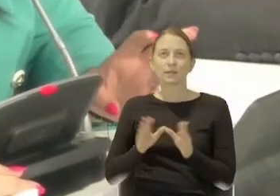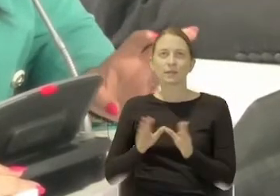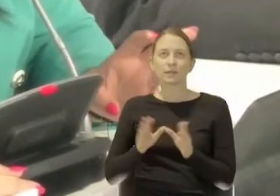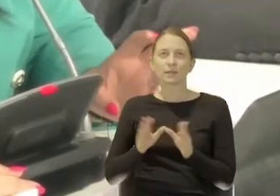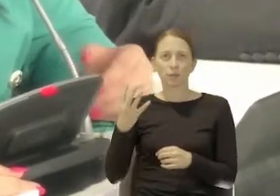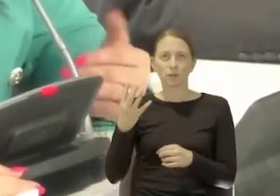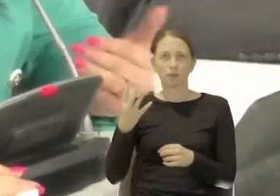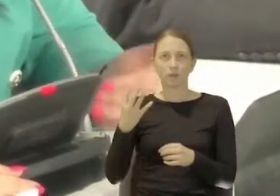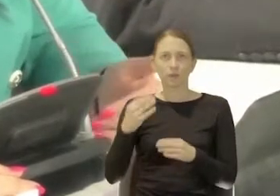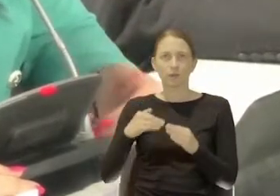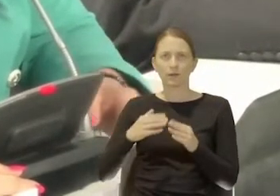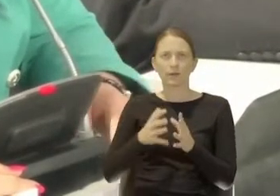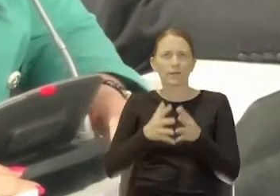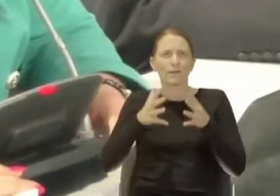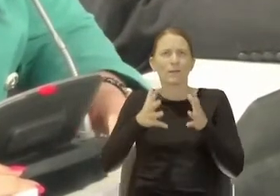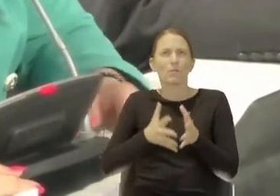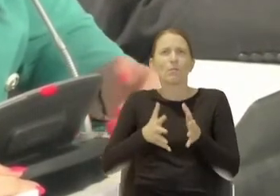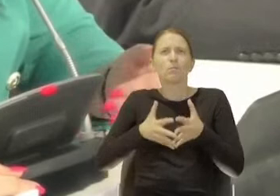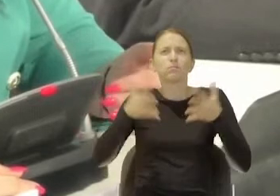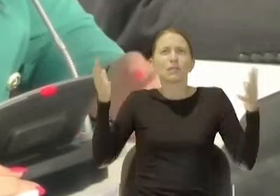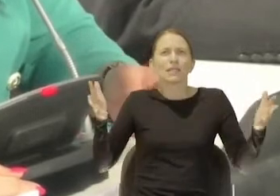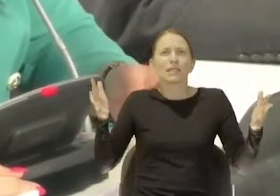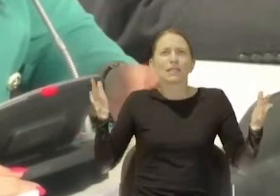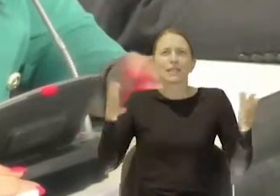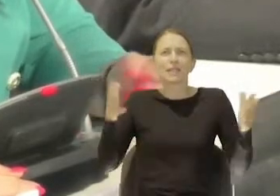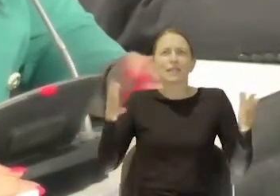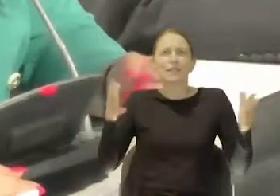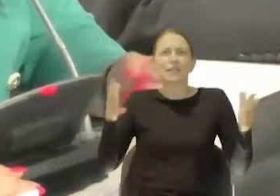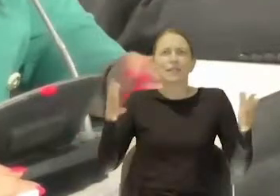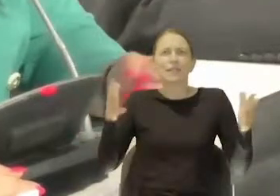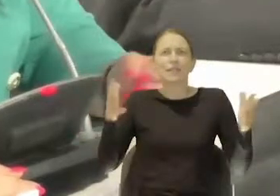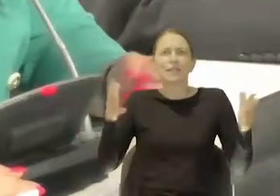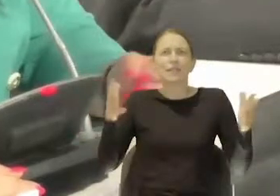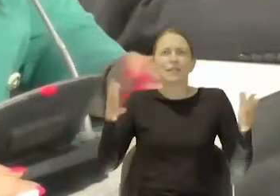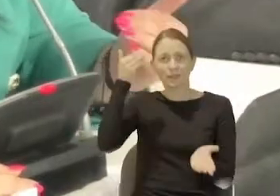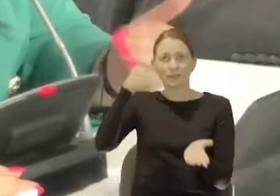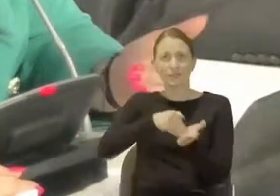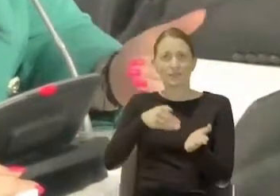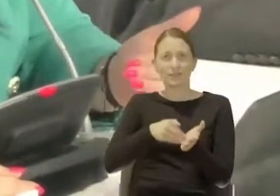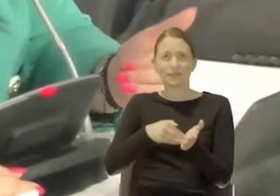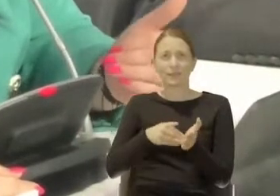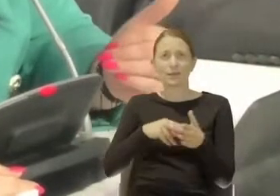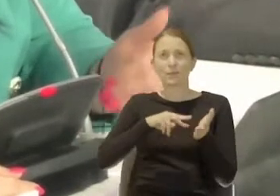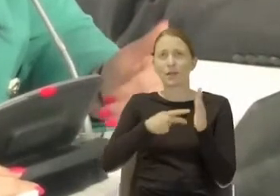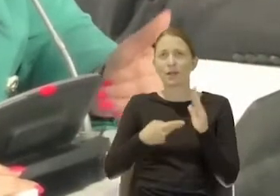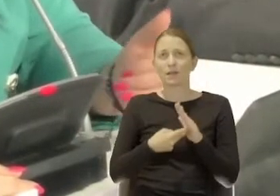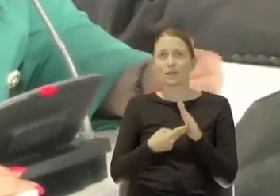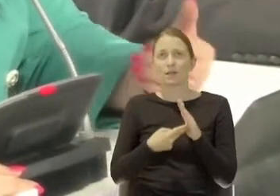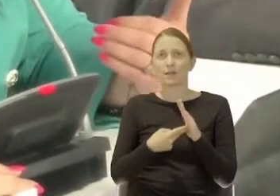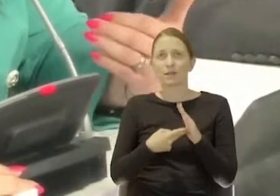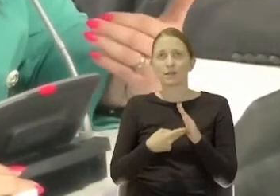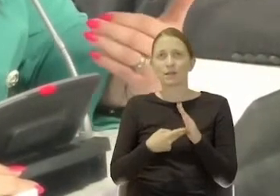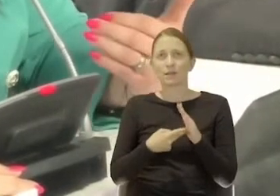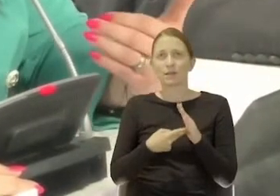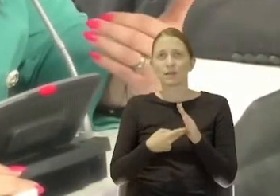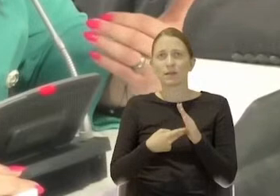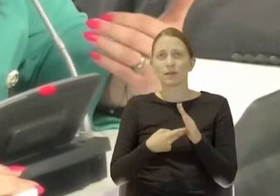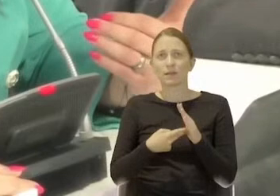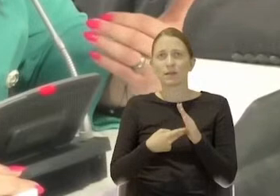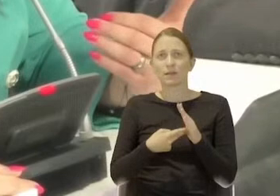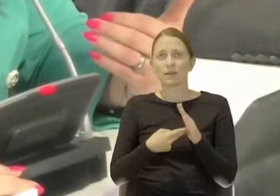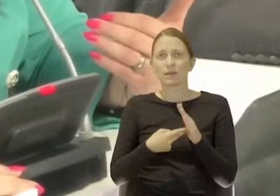of adaptation plans was to assess the vulnerability of cities to